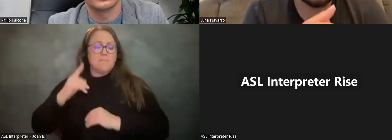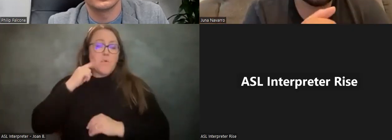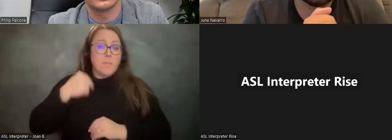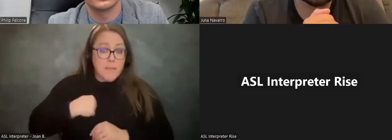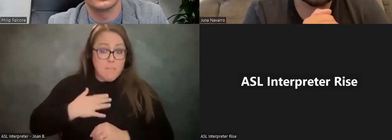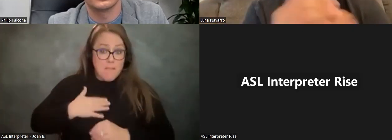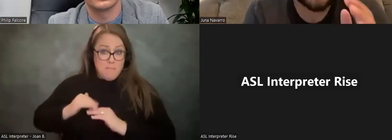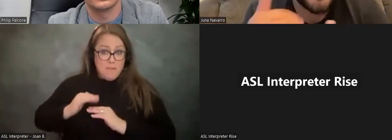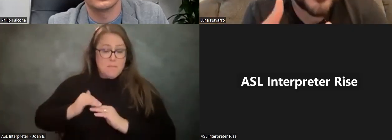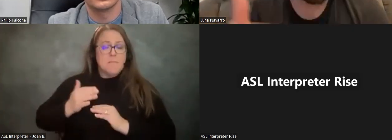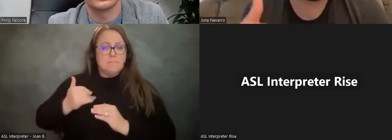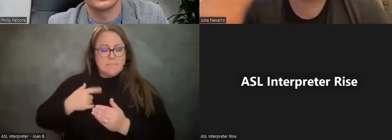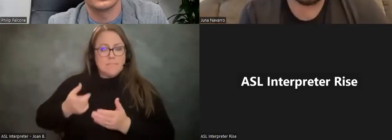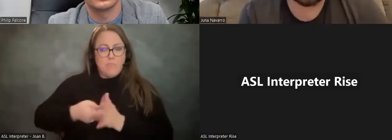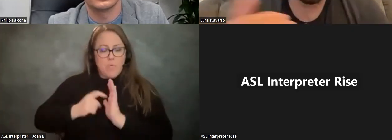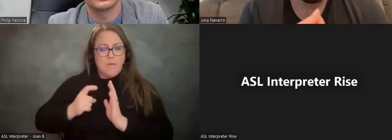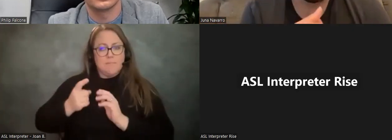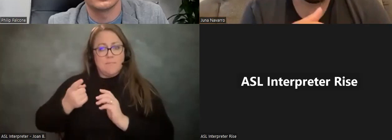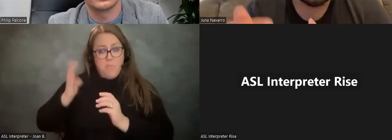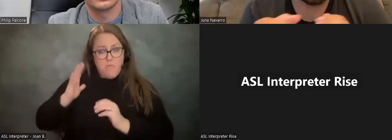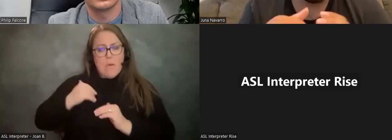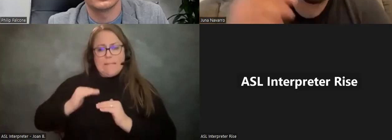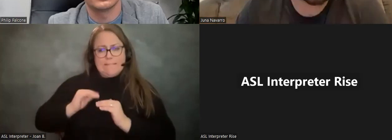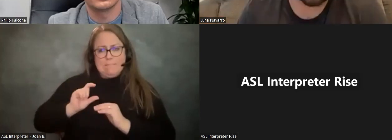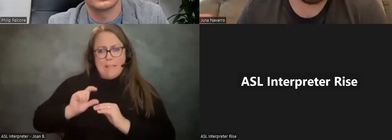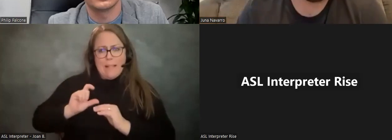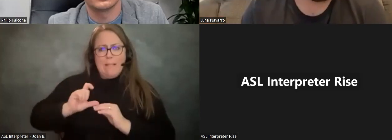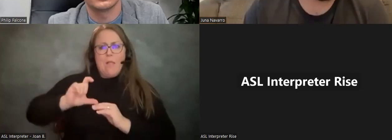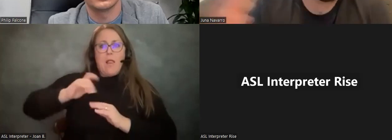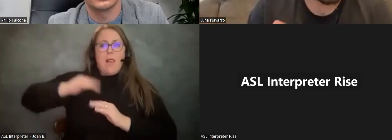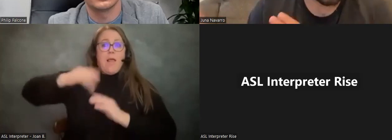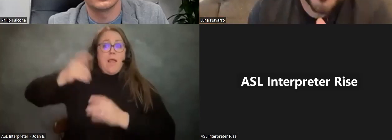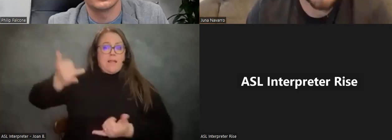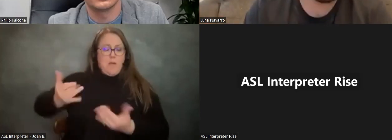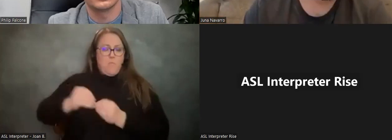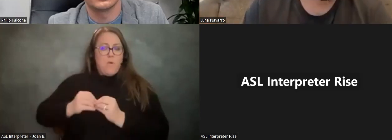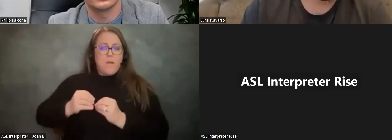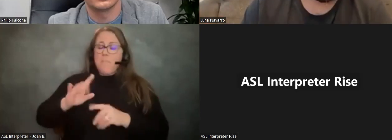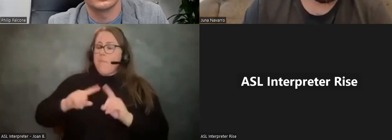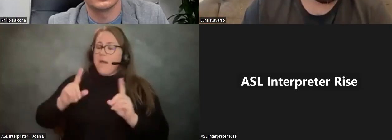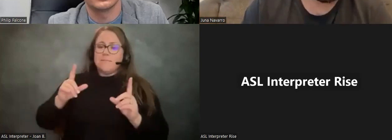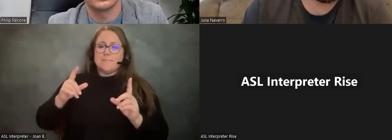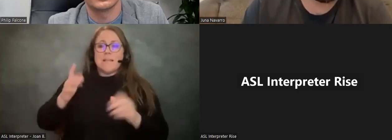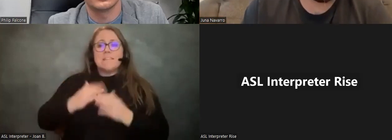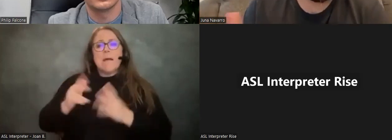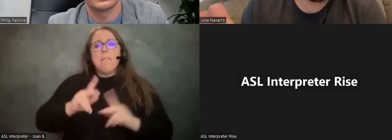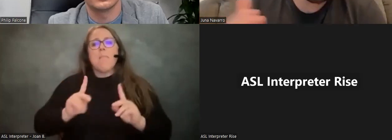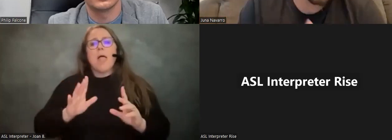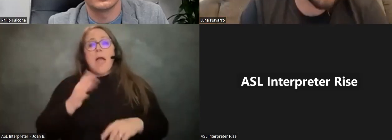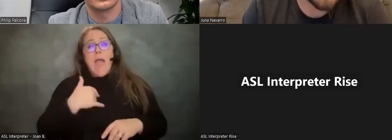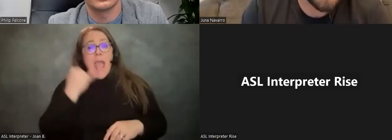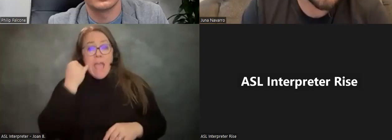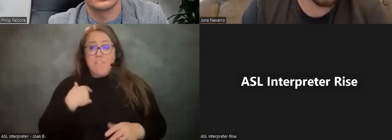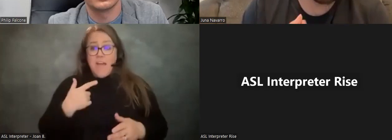time because my demand has grown over time. So for me to weed out people that are wishy-washy, if my minimum